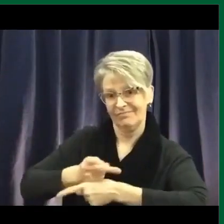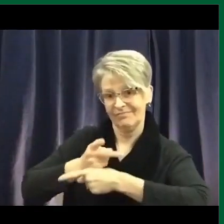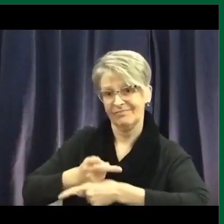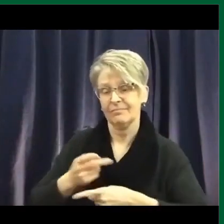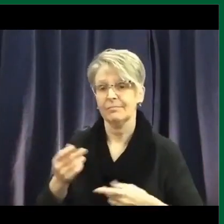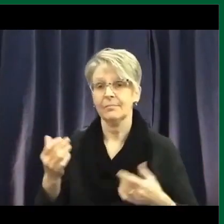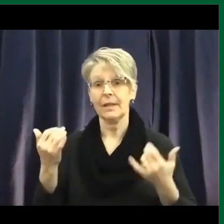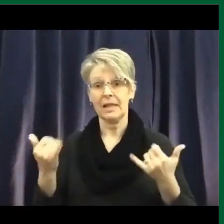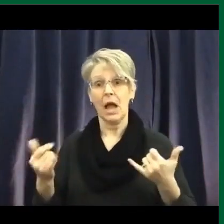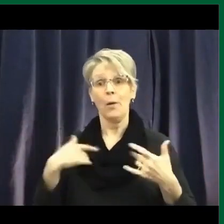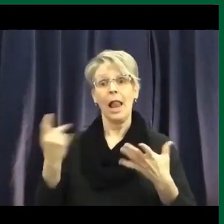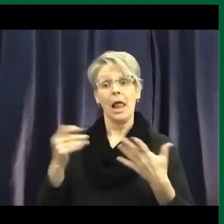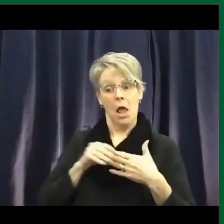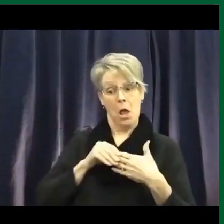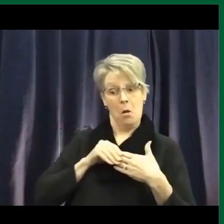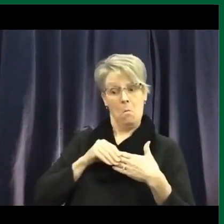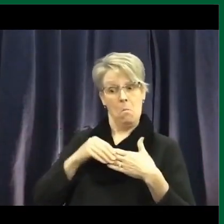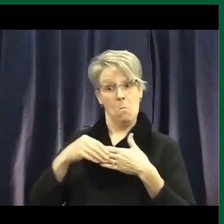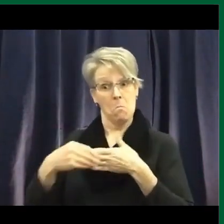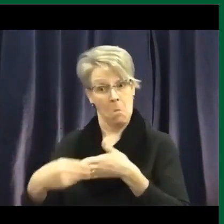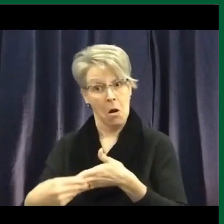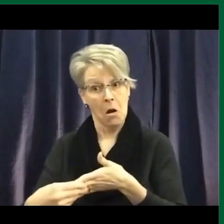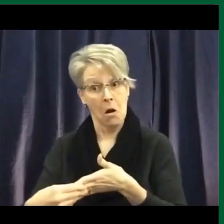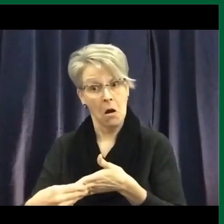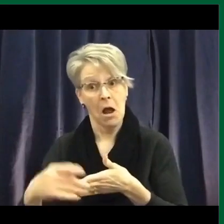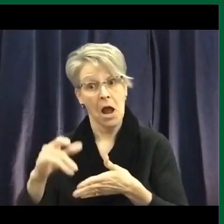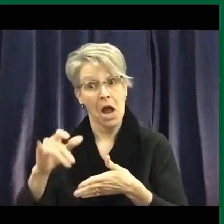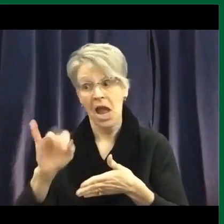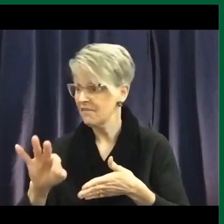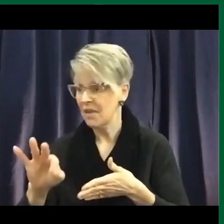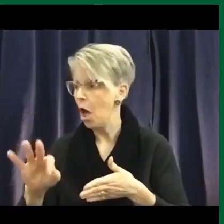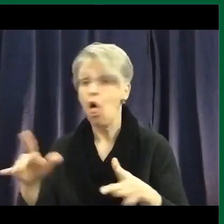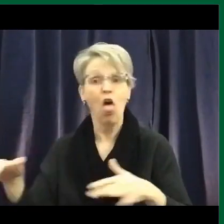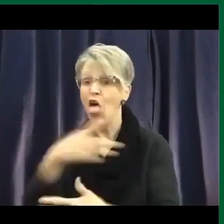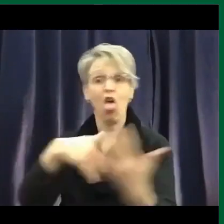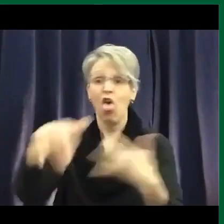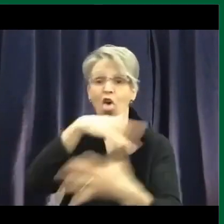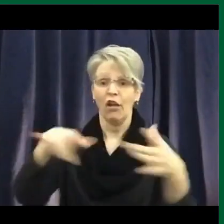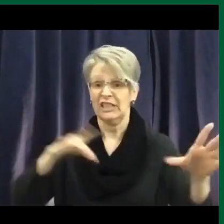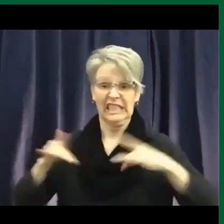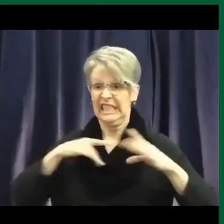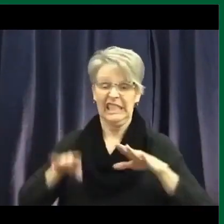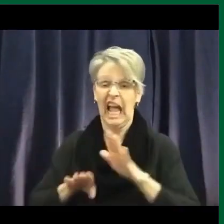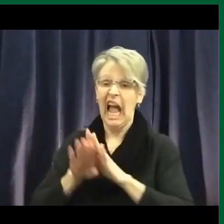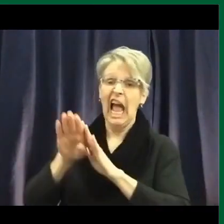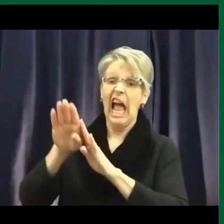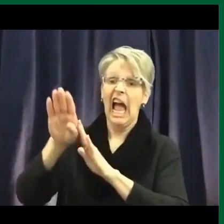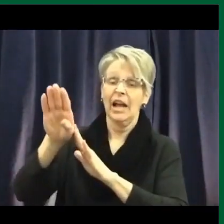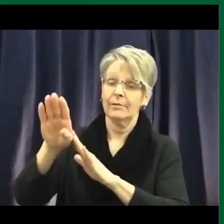been relaxed, I think if case numbers keep trending upward in any local area, some of these things